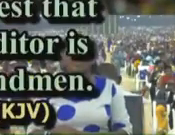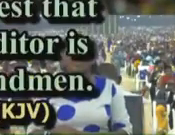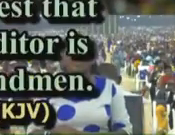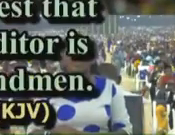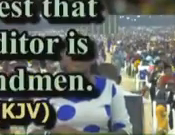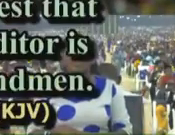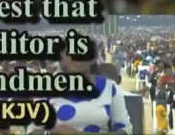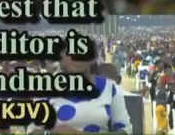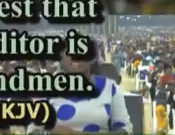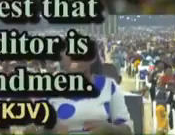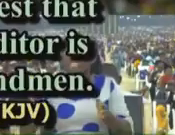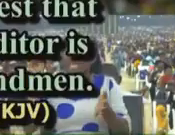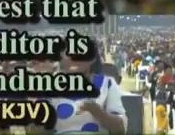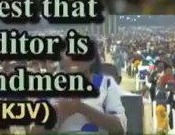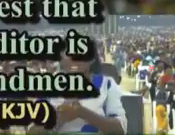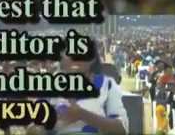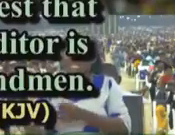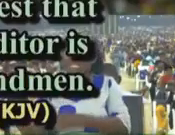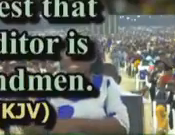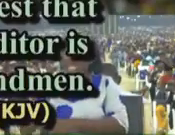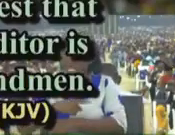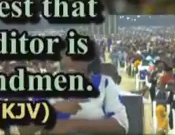That very day,